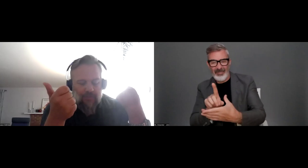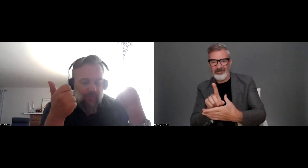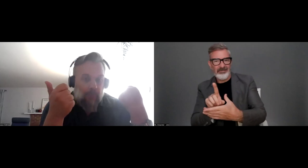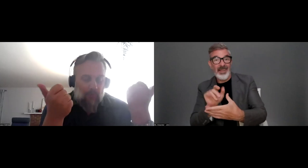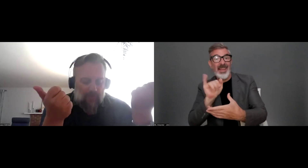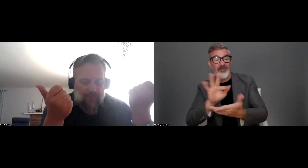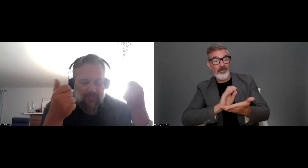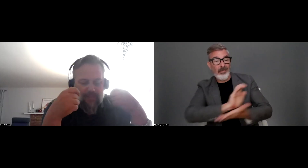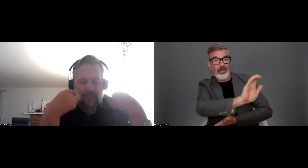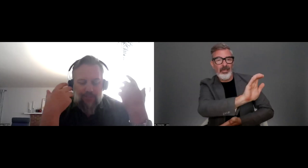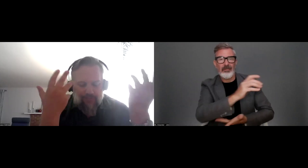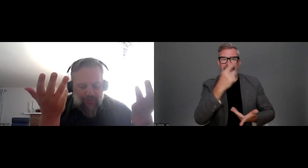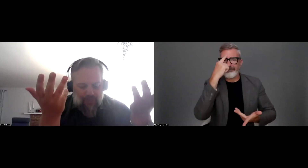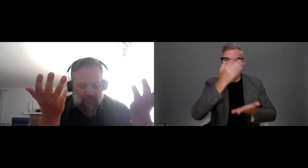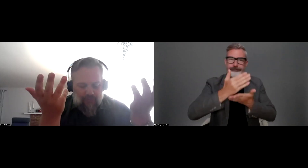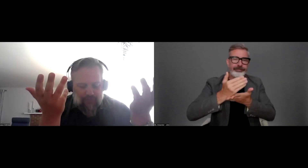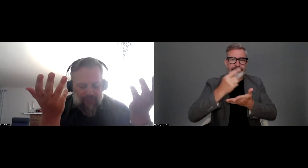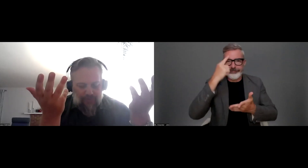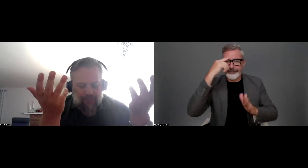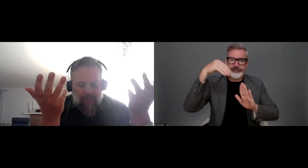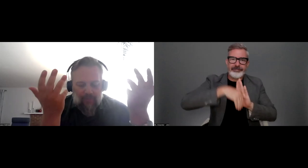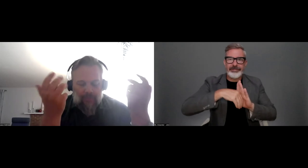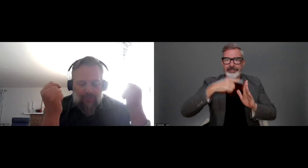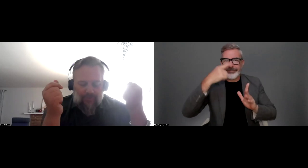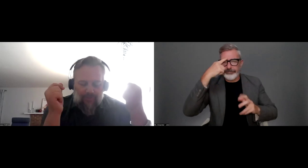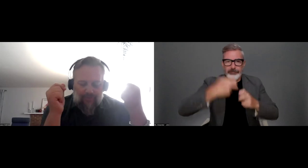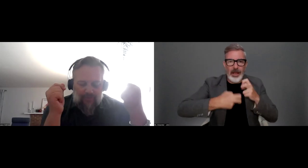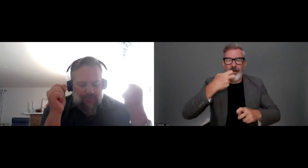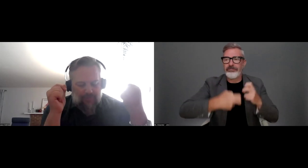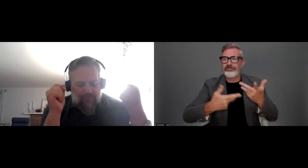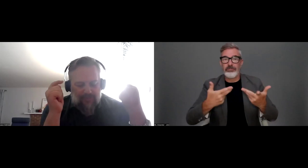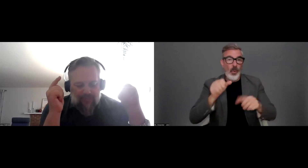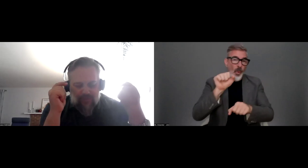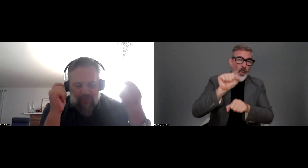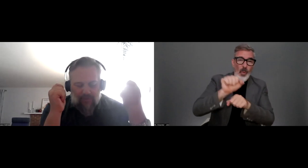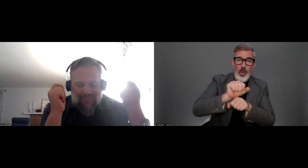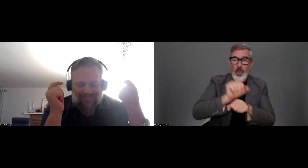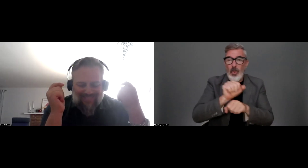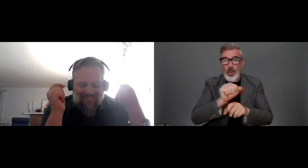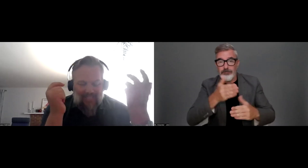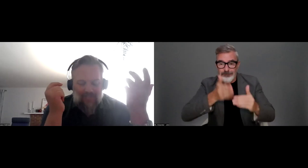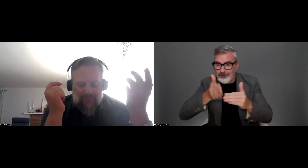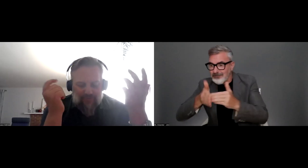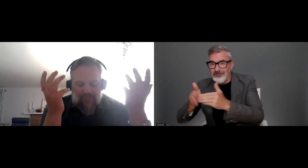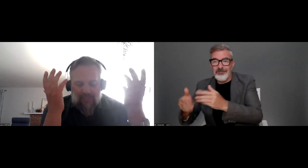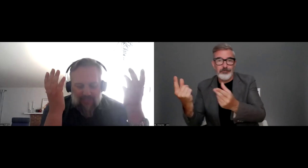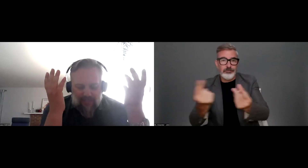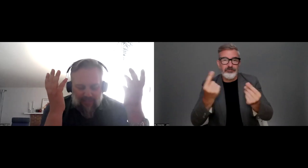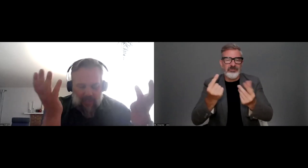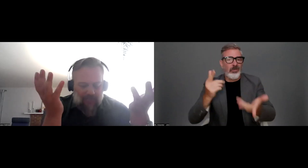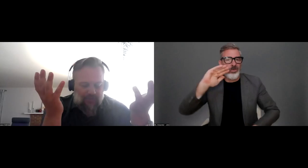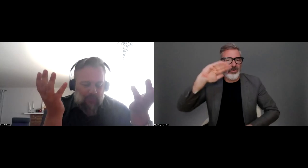psychological distress, poor well-being, decreased job performance. Employees with invisible disabilities may struggle in silence,